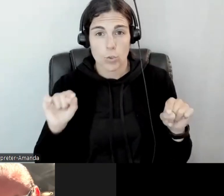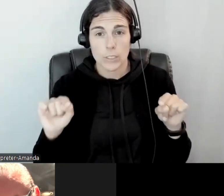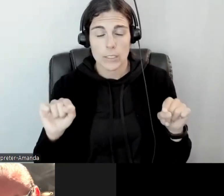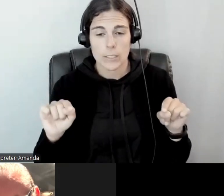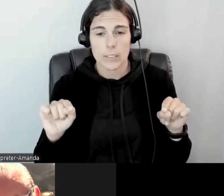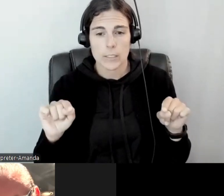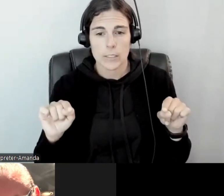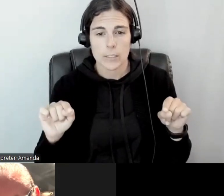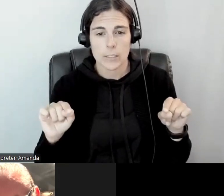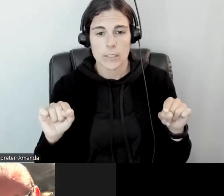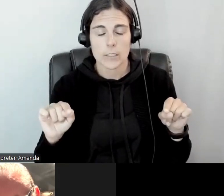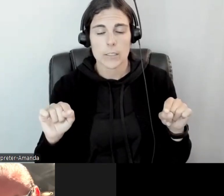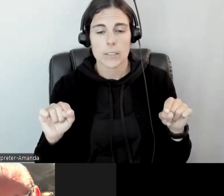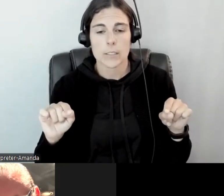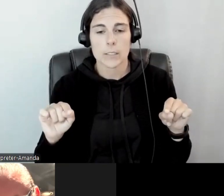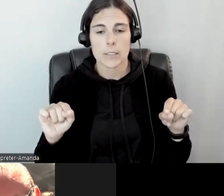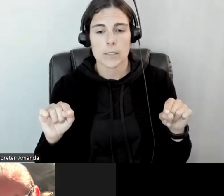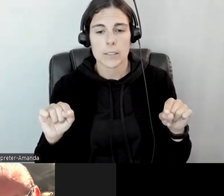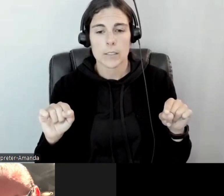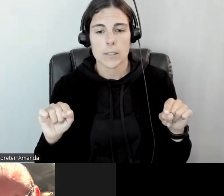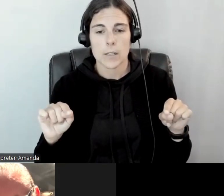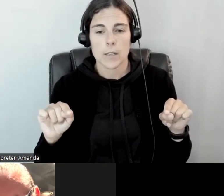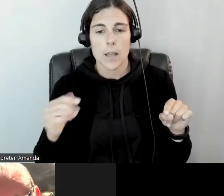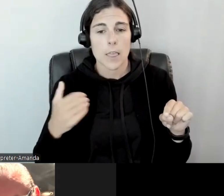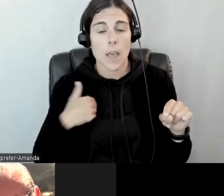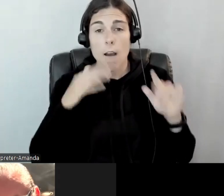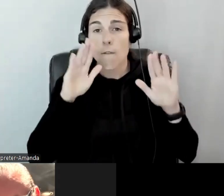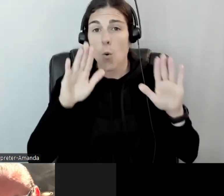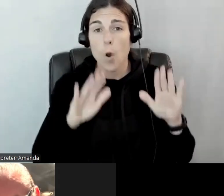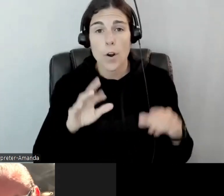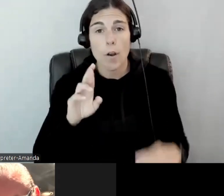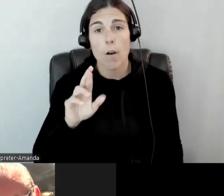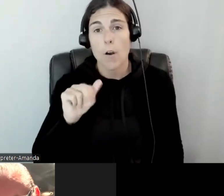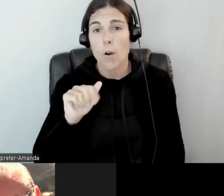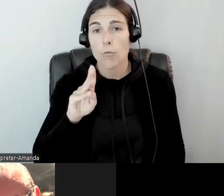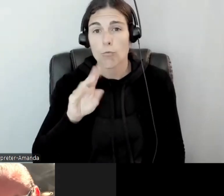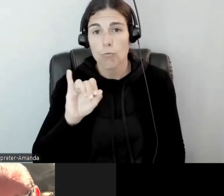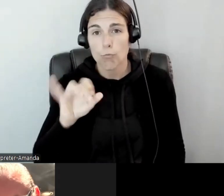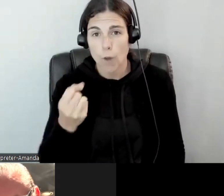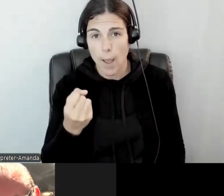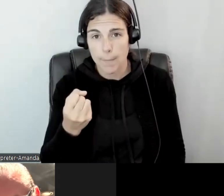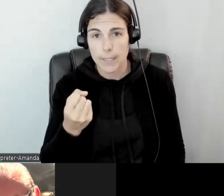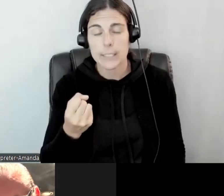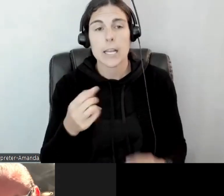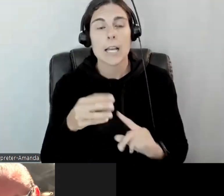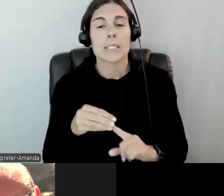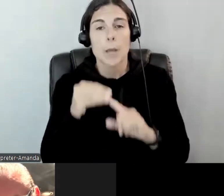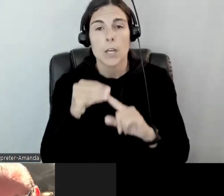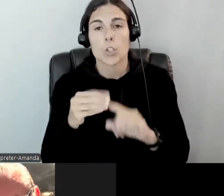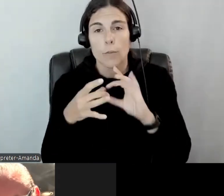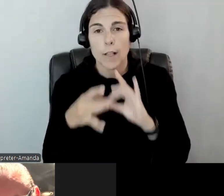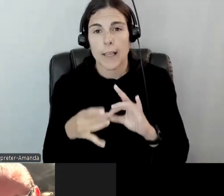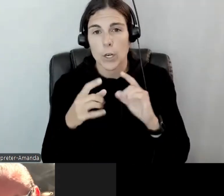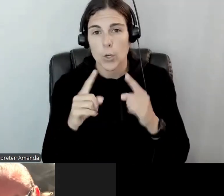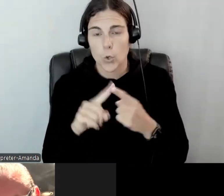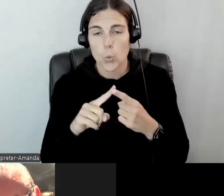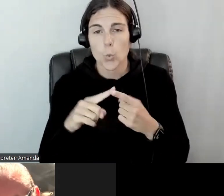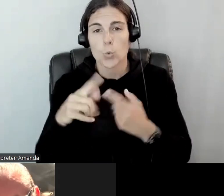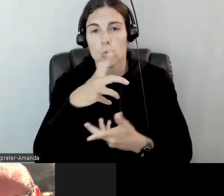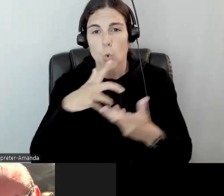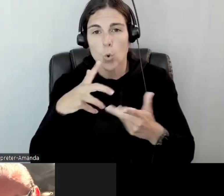default, which is, you know, they have wonderful rabbis, and especially on social justice, Rabbi Rachel Timner